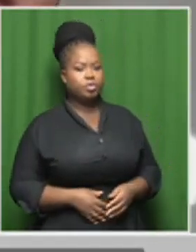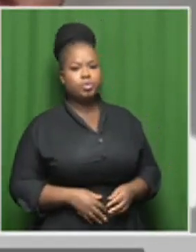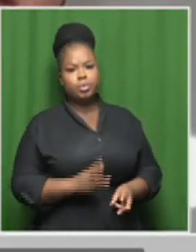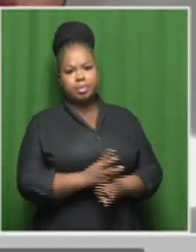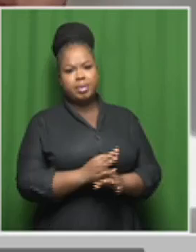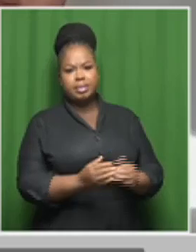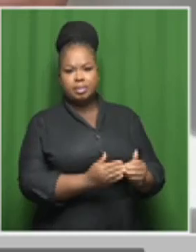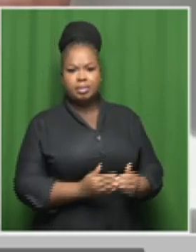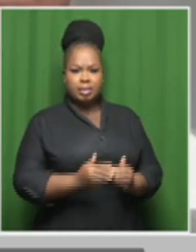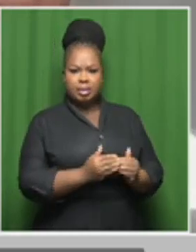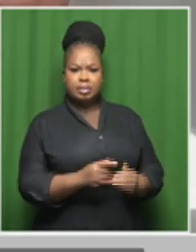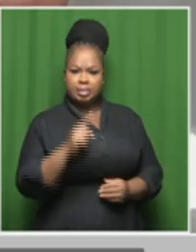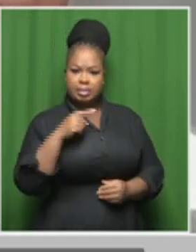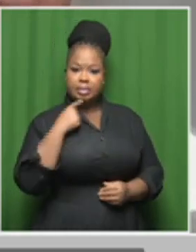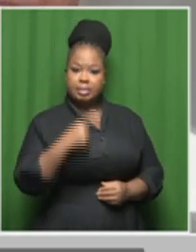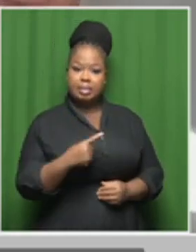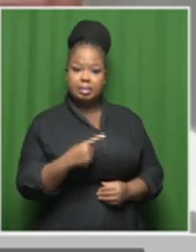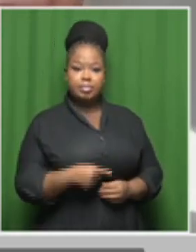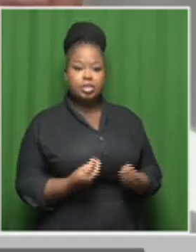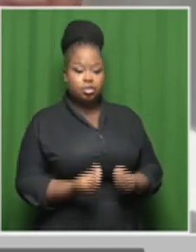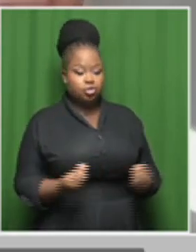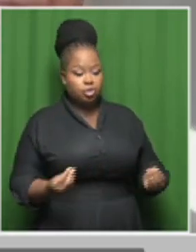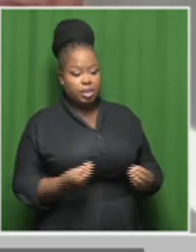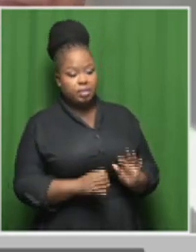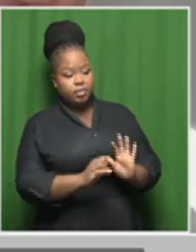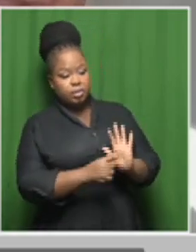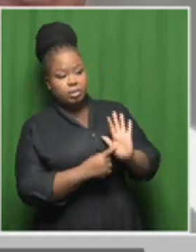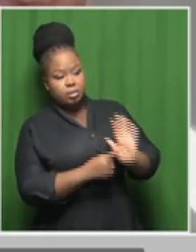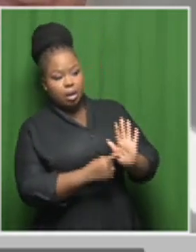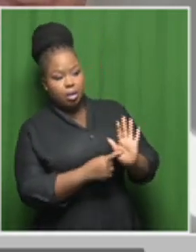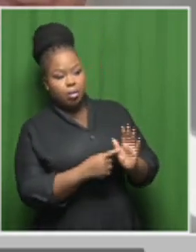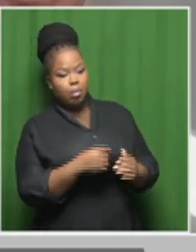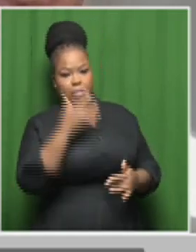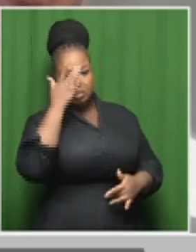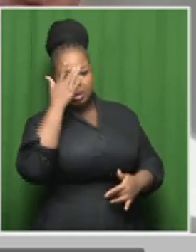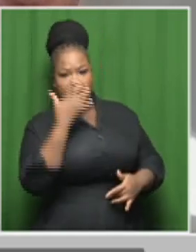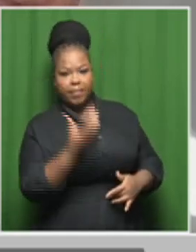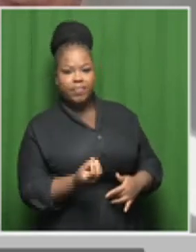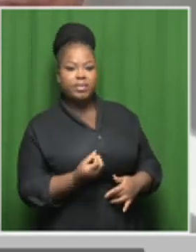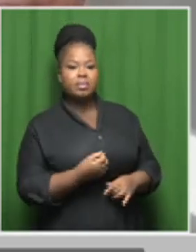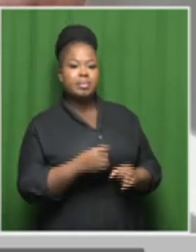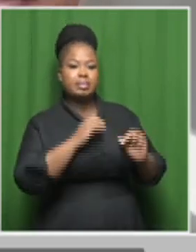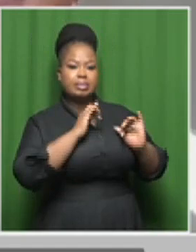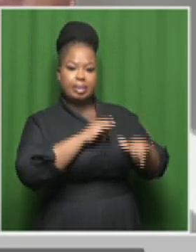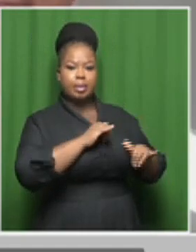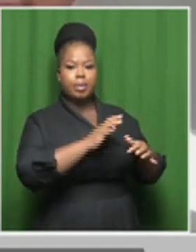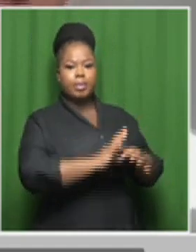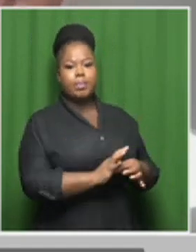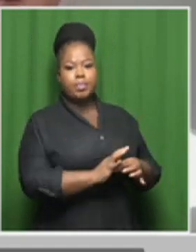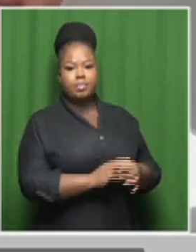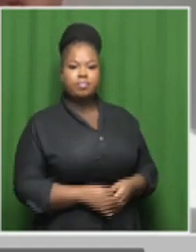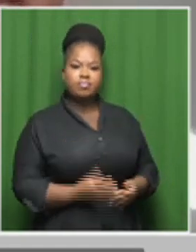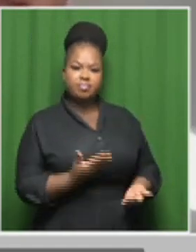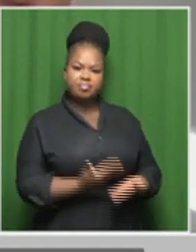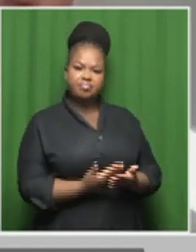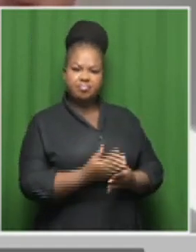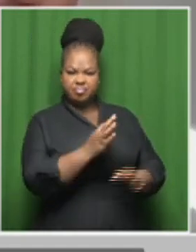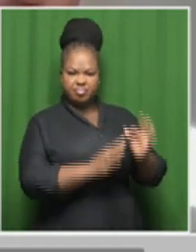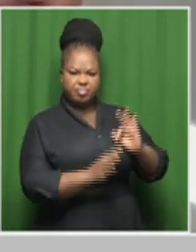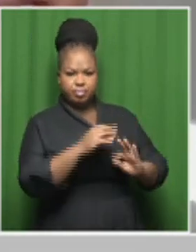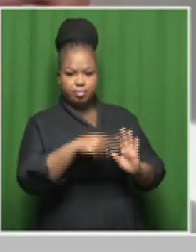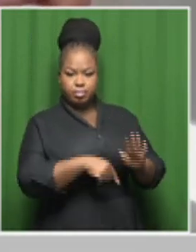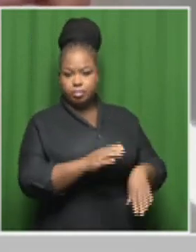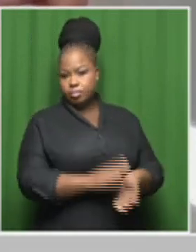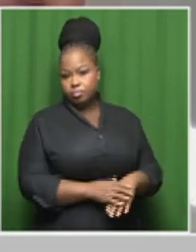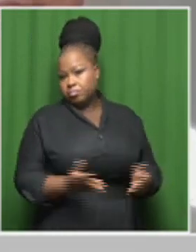to keep their symptomatic children at home until they recover to prevent further spread of the disease. Perhaps you could talk more about